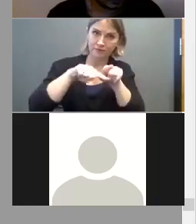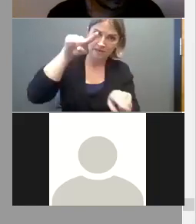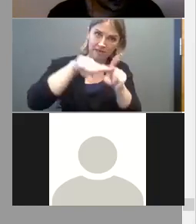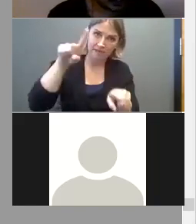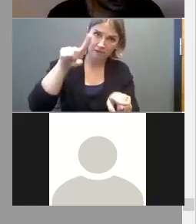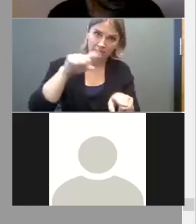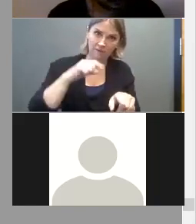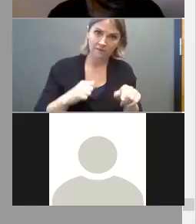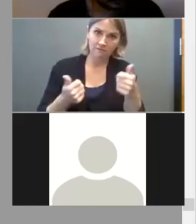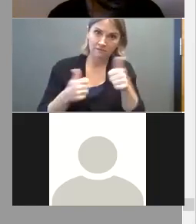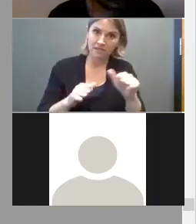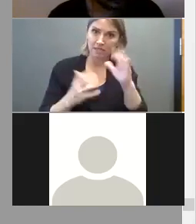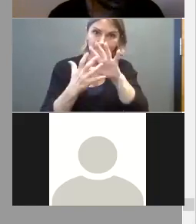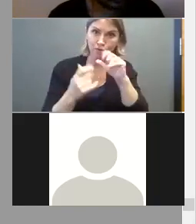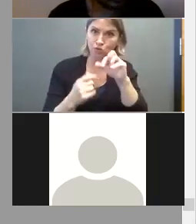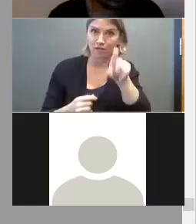Any confusions?